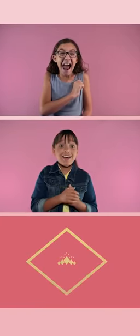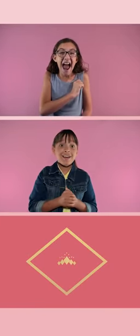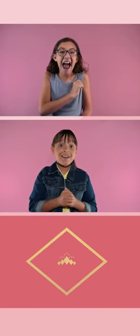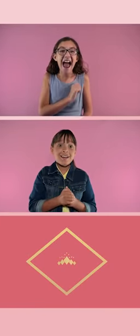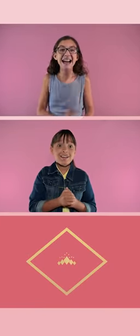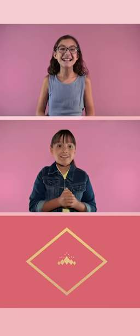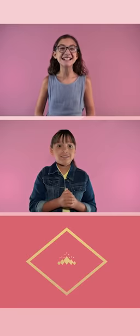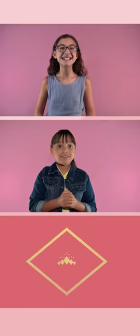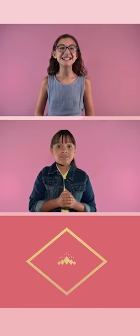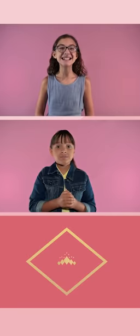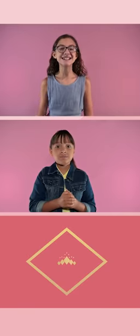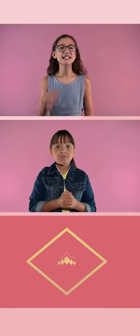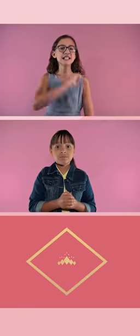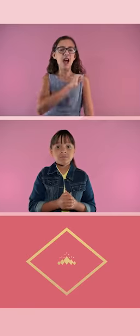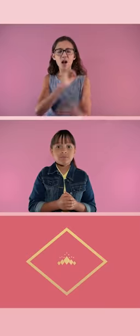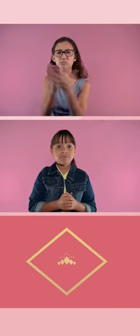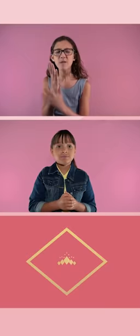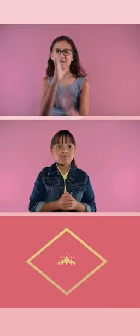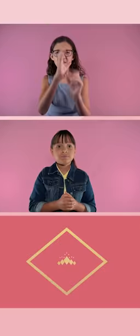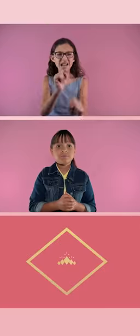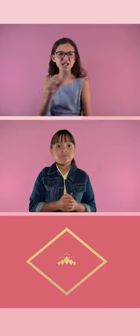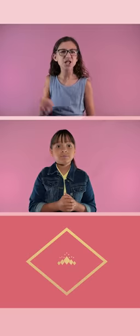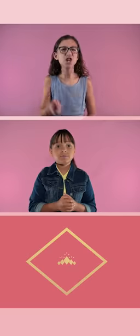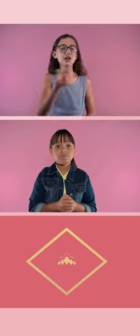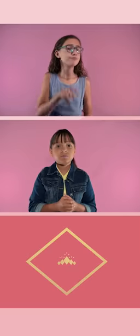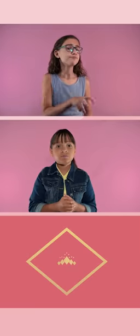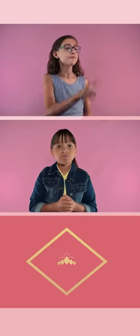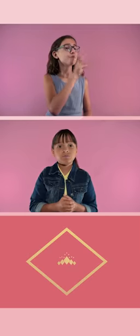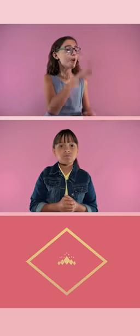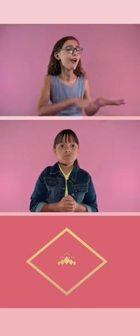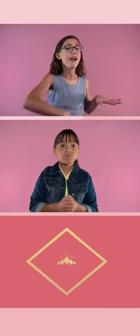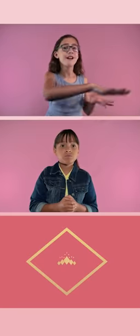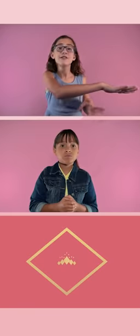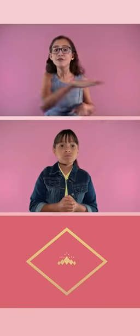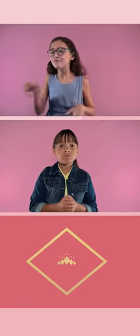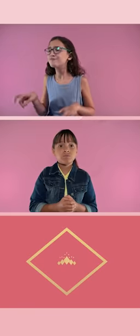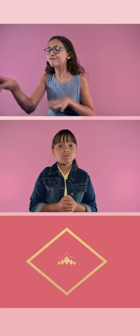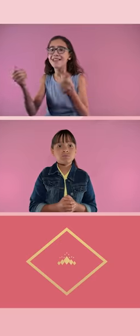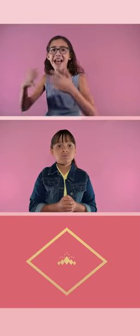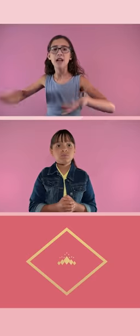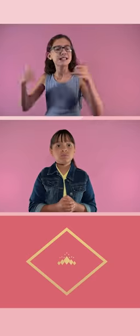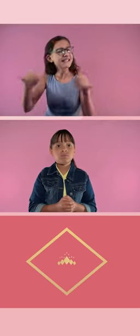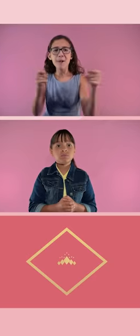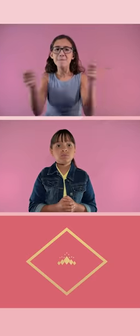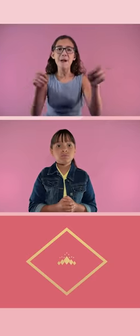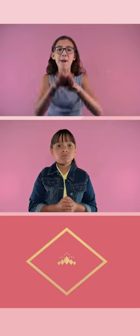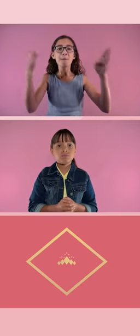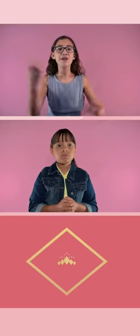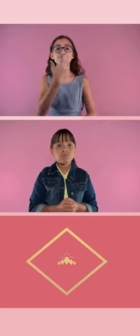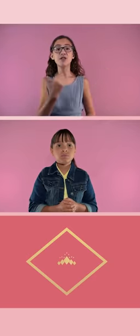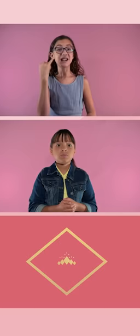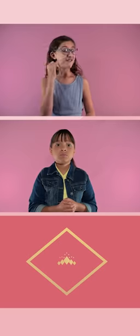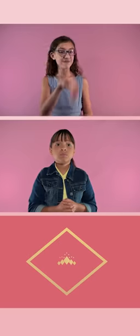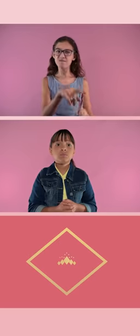Tiana! Tiana went through a fascinating journey. From her adventure in the bayou to her adventure on land. She still managed to